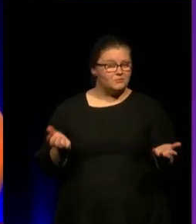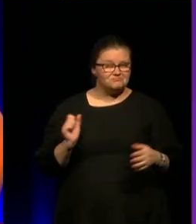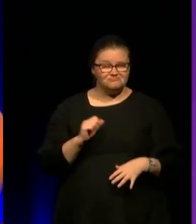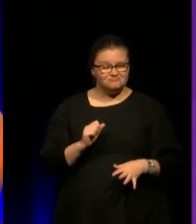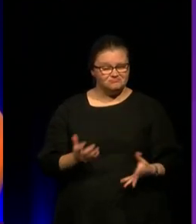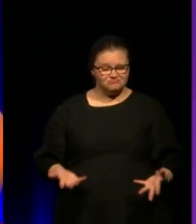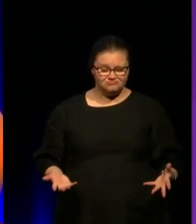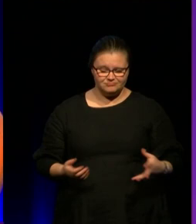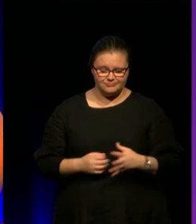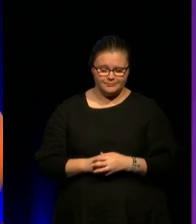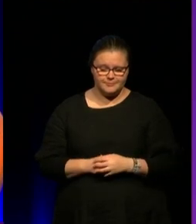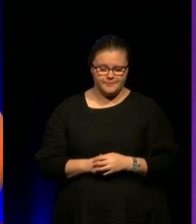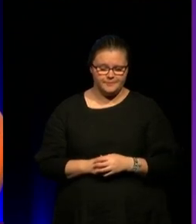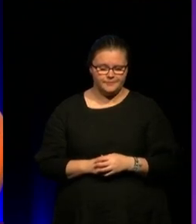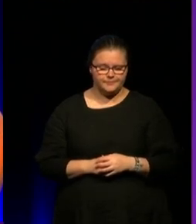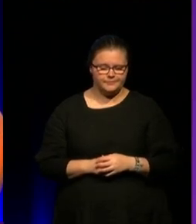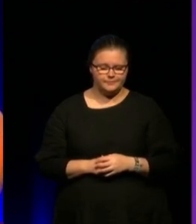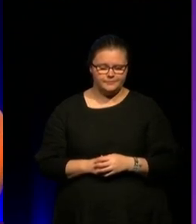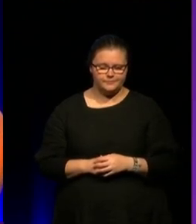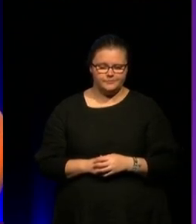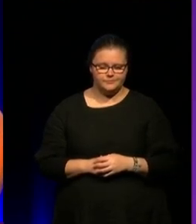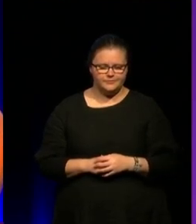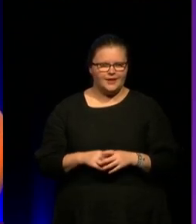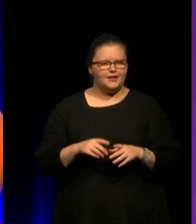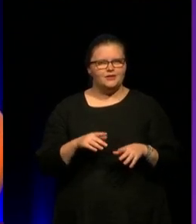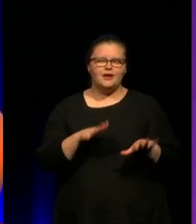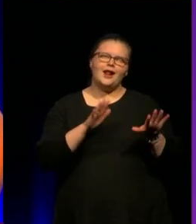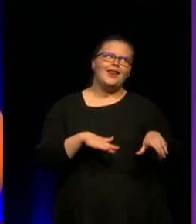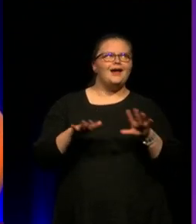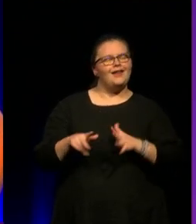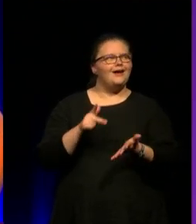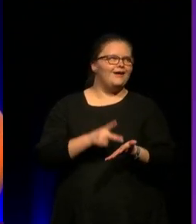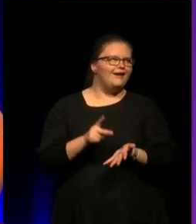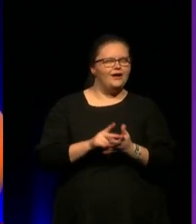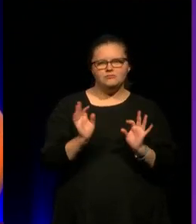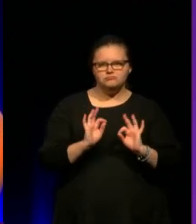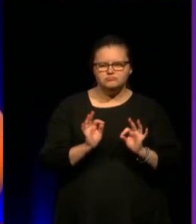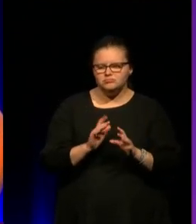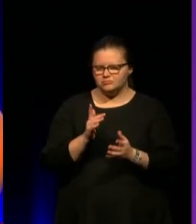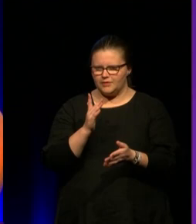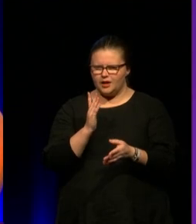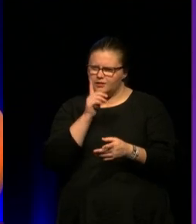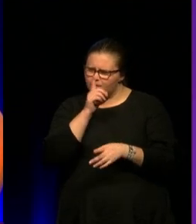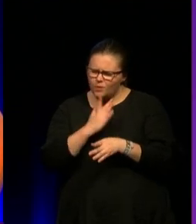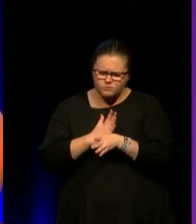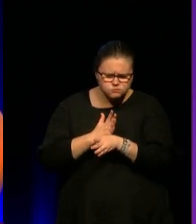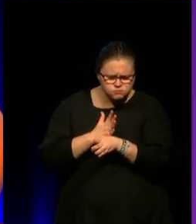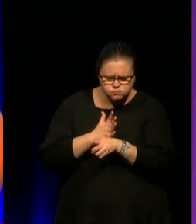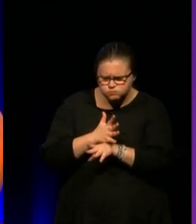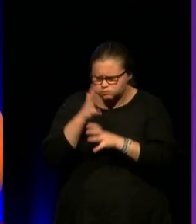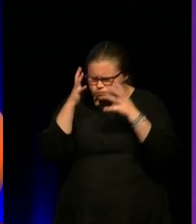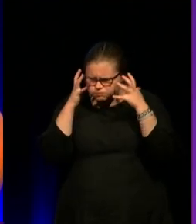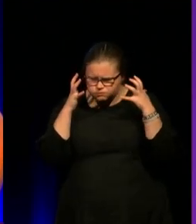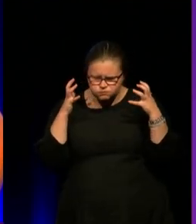So I think it's been, it's not a walk in the park, and there's a lot of people that have worked very, very hard and at times have been very